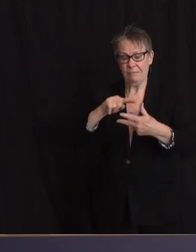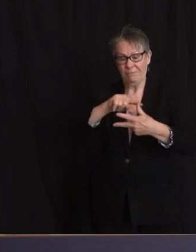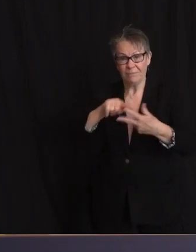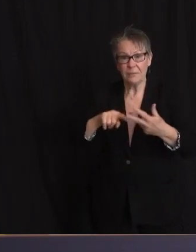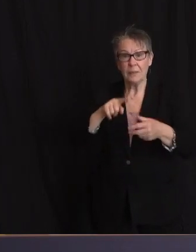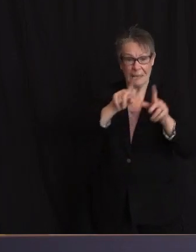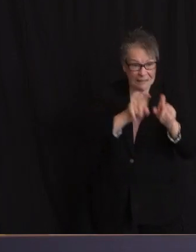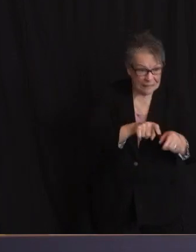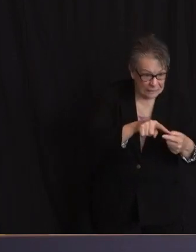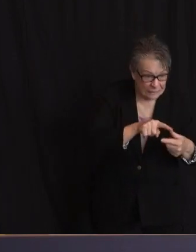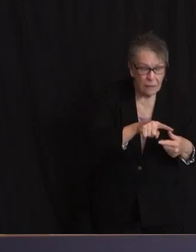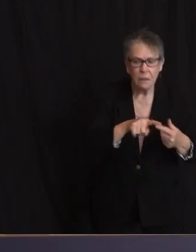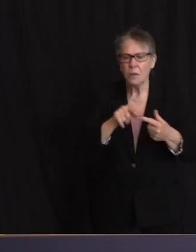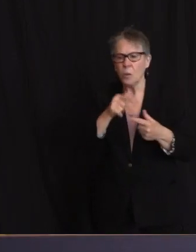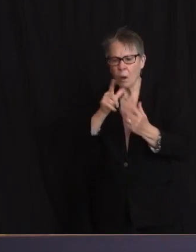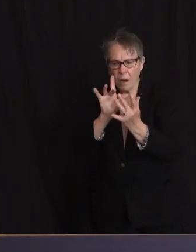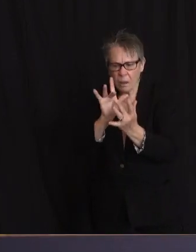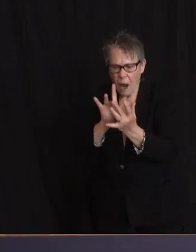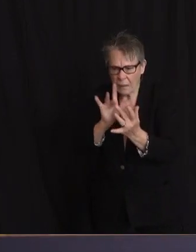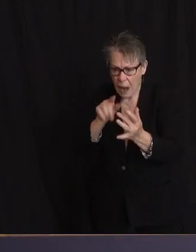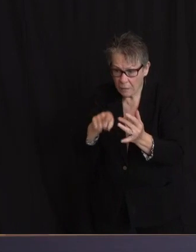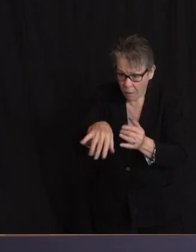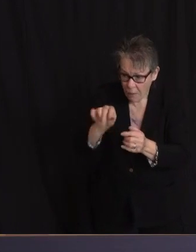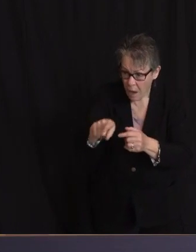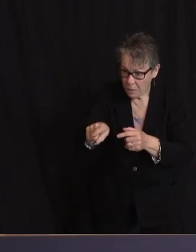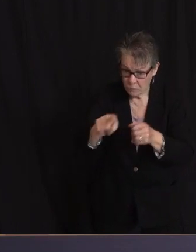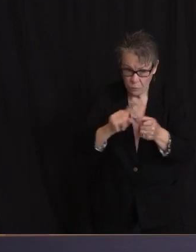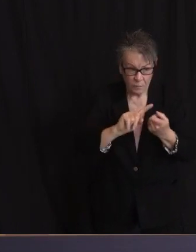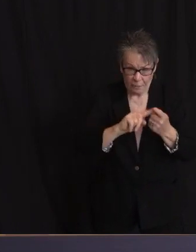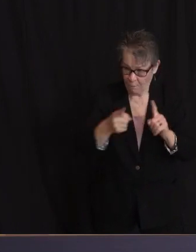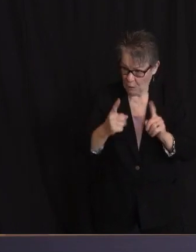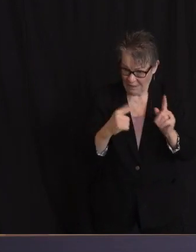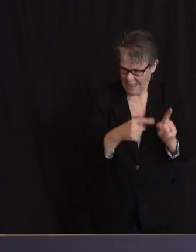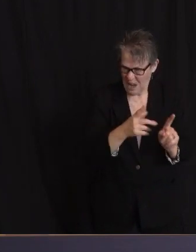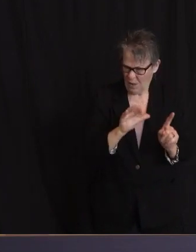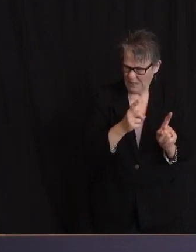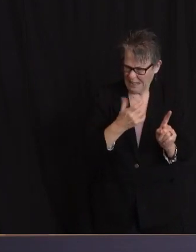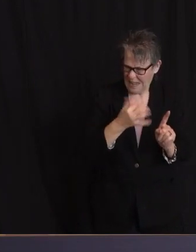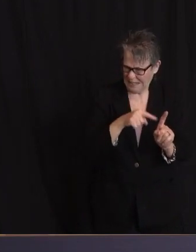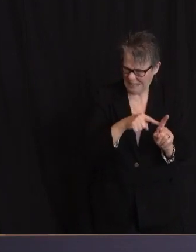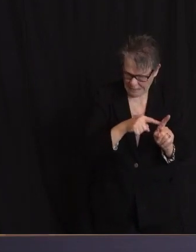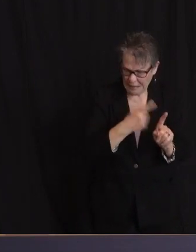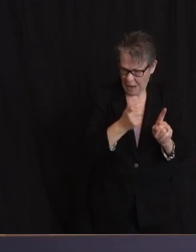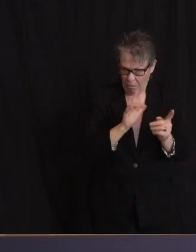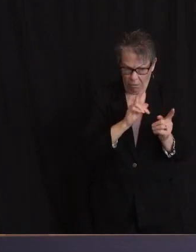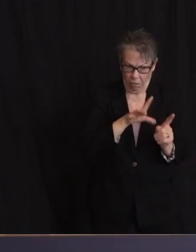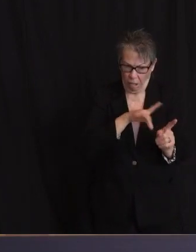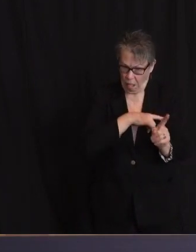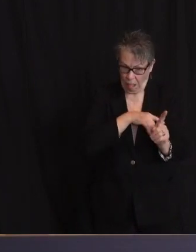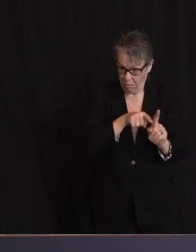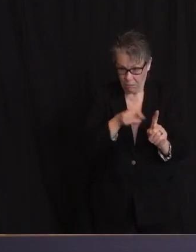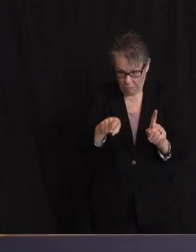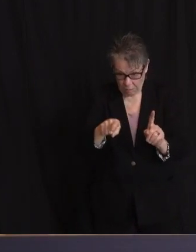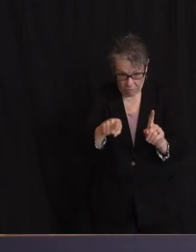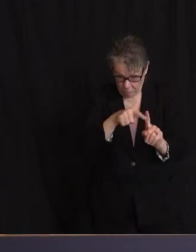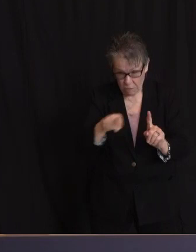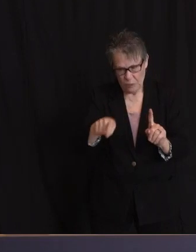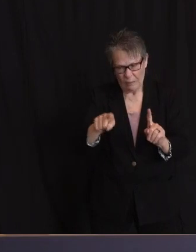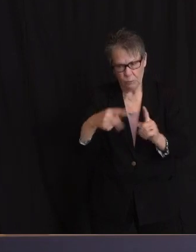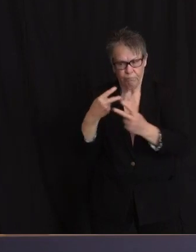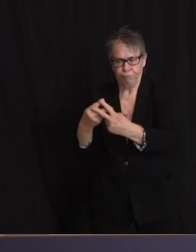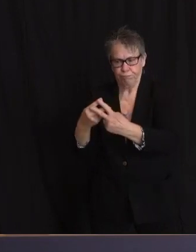infrastructure, including number of beds that are significant and are able to allow us to anticipate and get way far more out